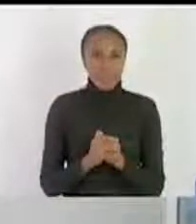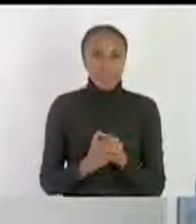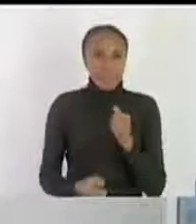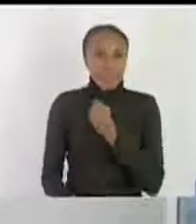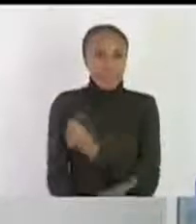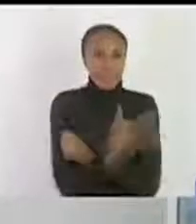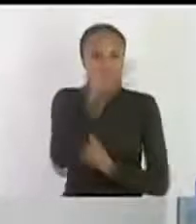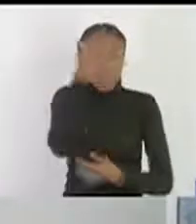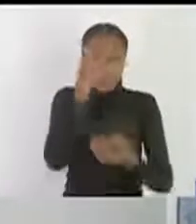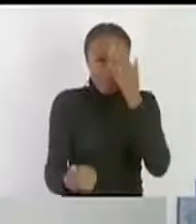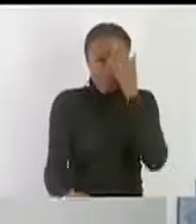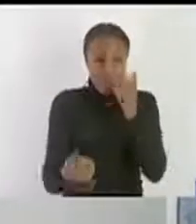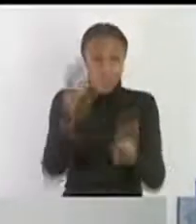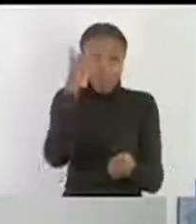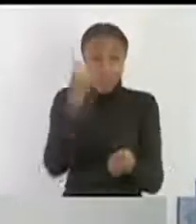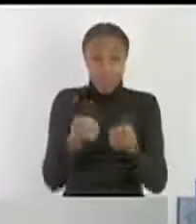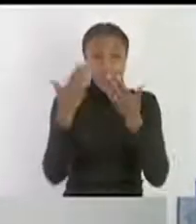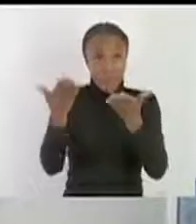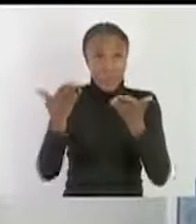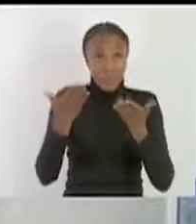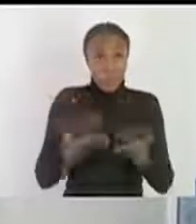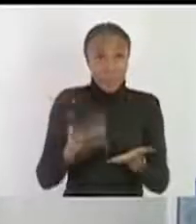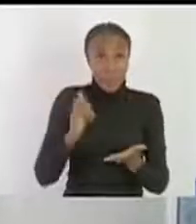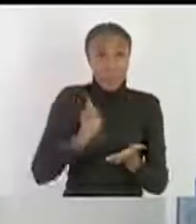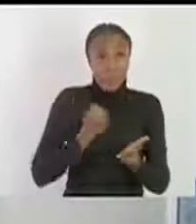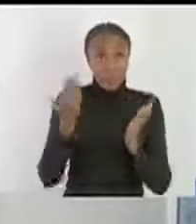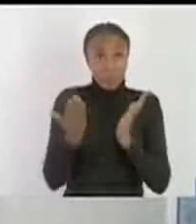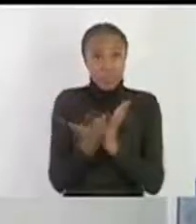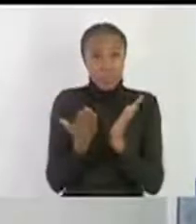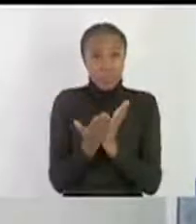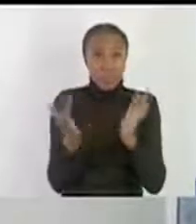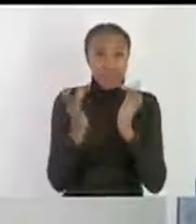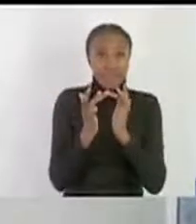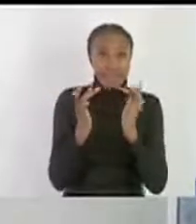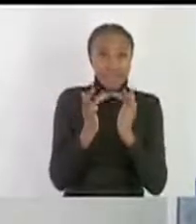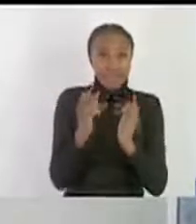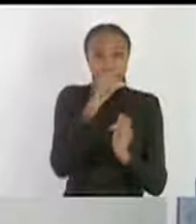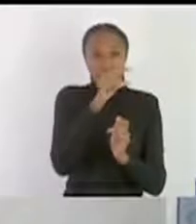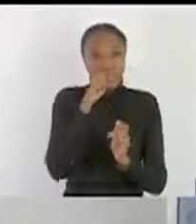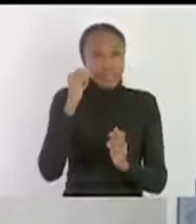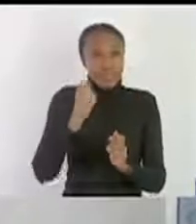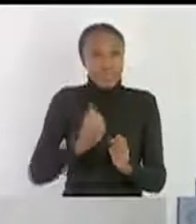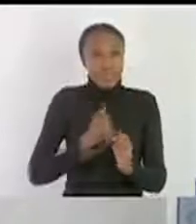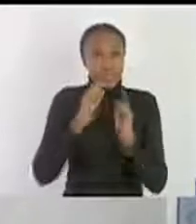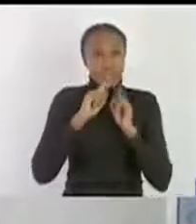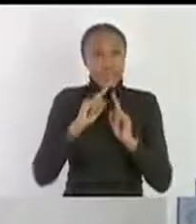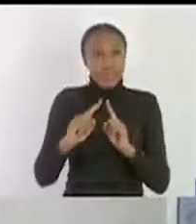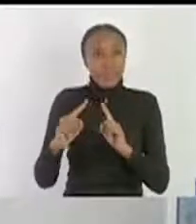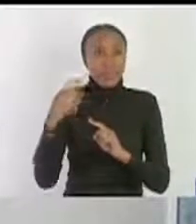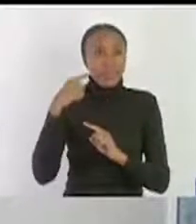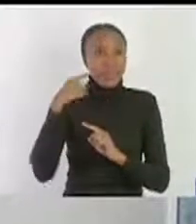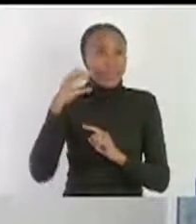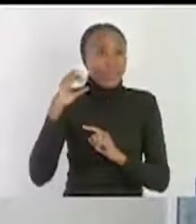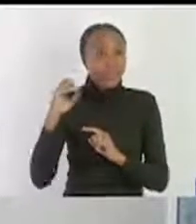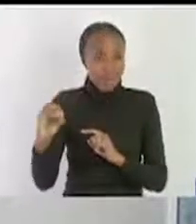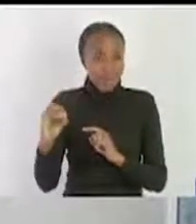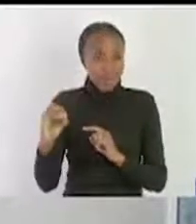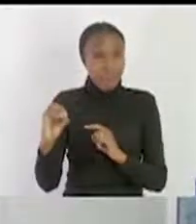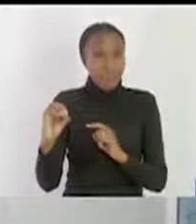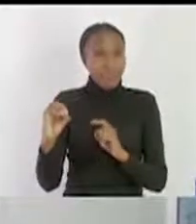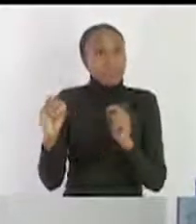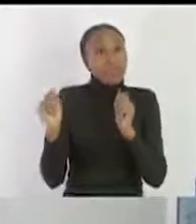Good morning and welcome to My Zone Online School. My name is Ms. Francina